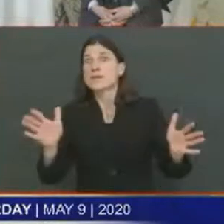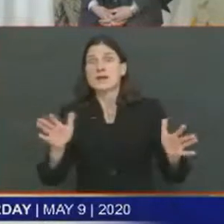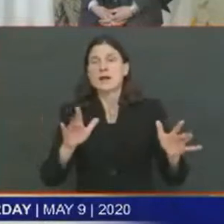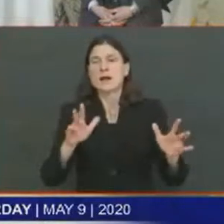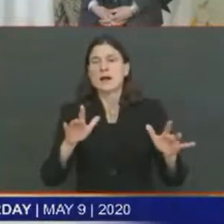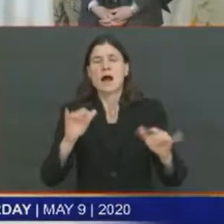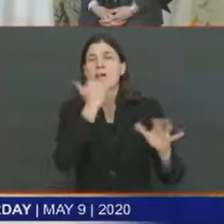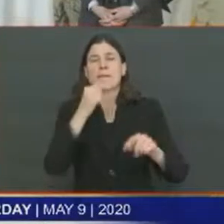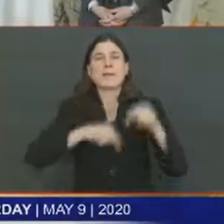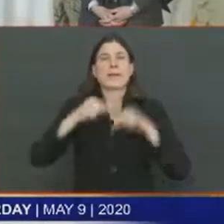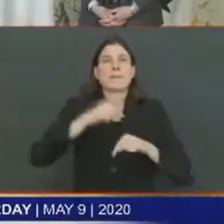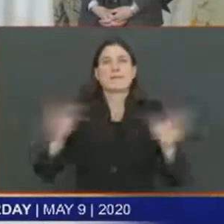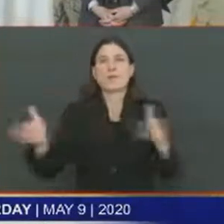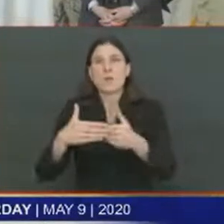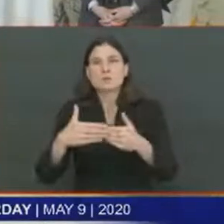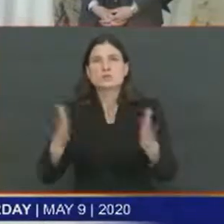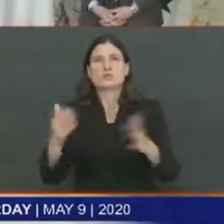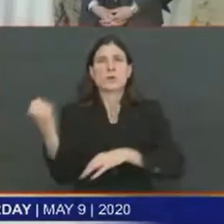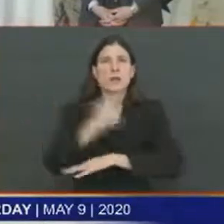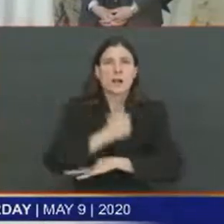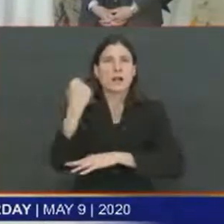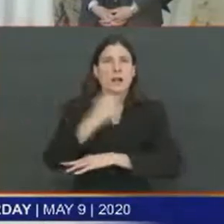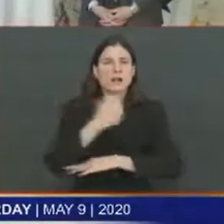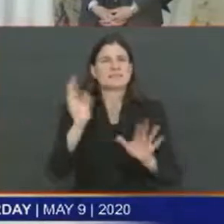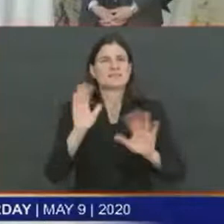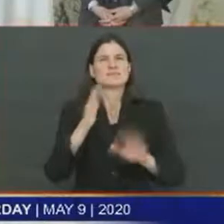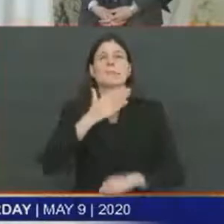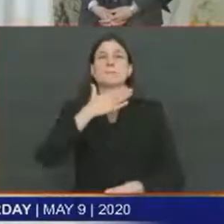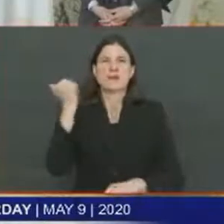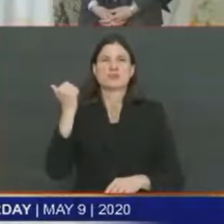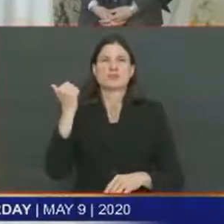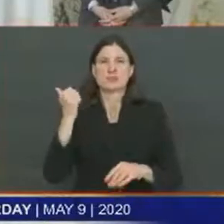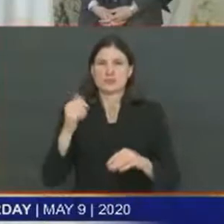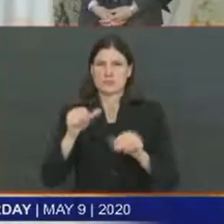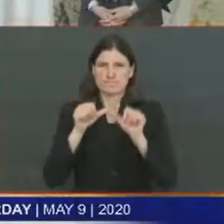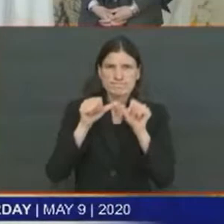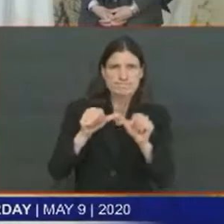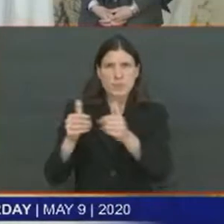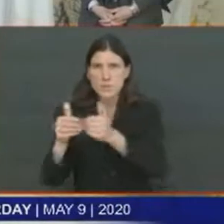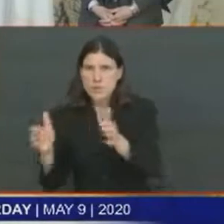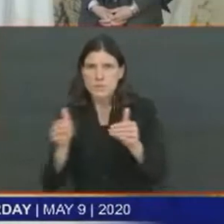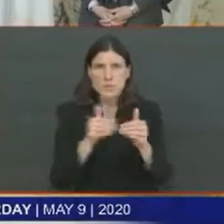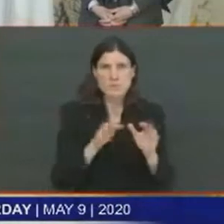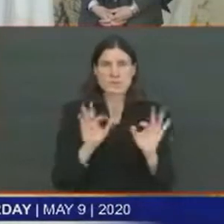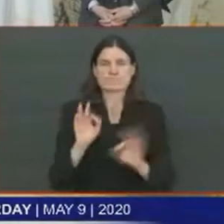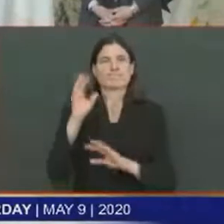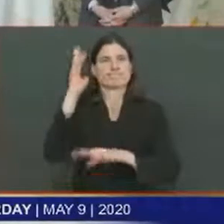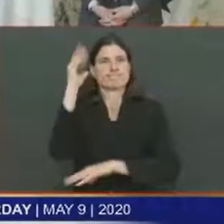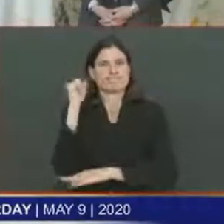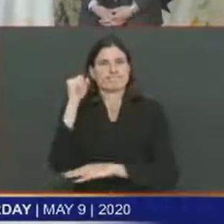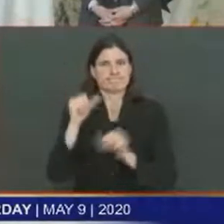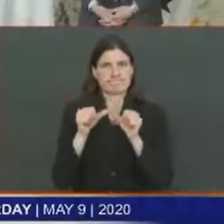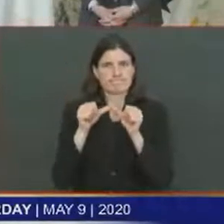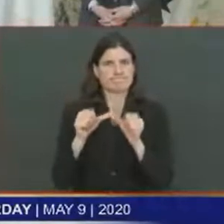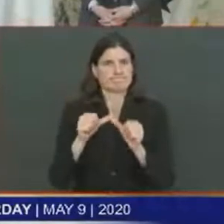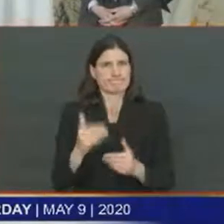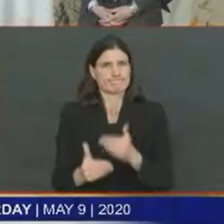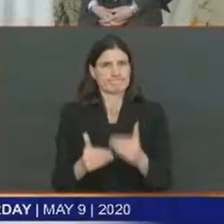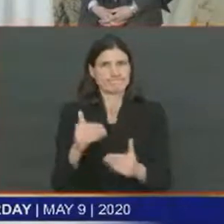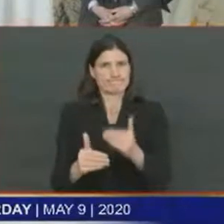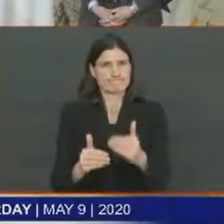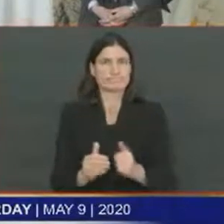As you know, today, retail establishments can begin in-person customer shopping, new